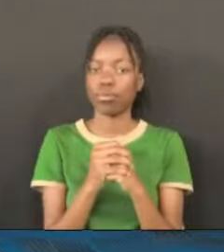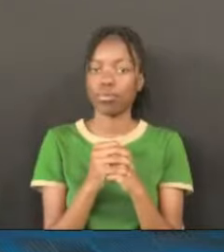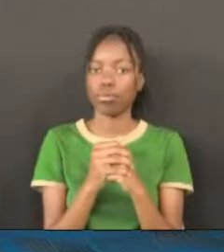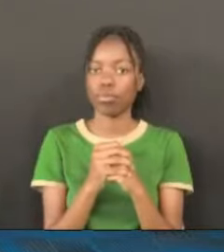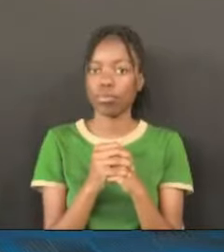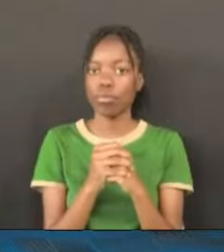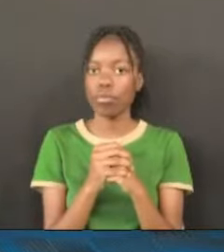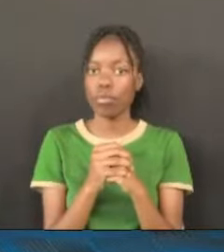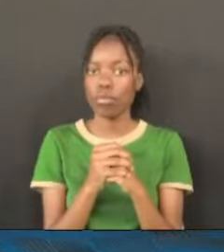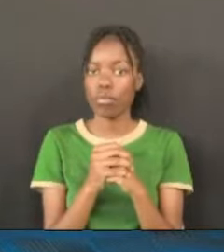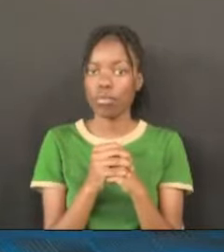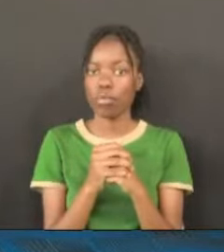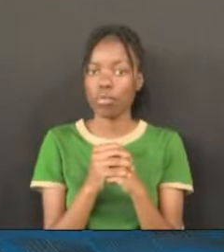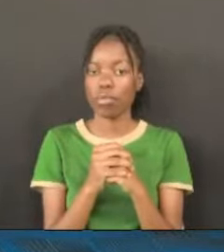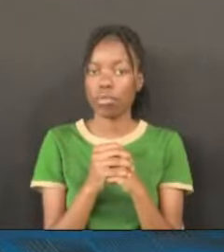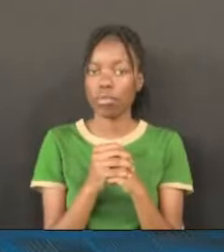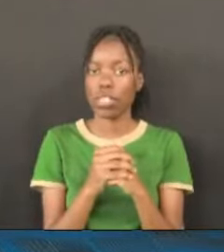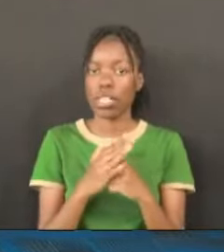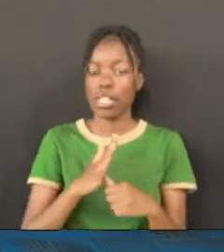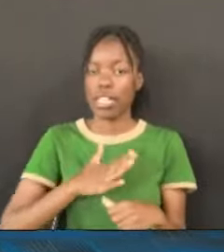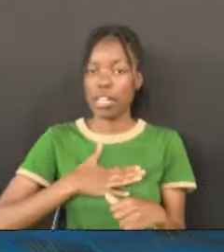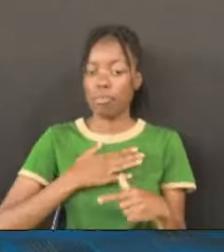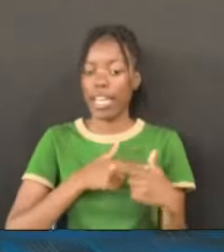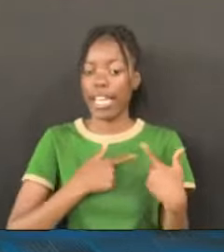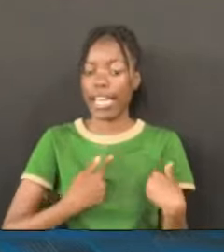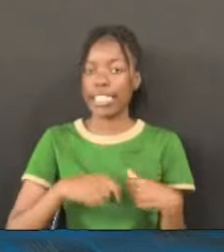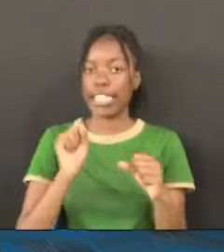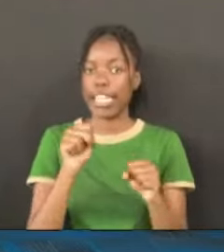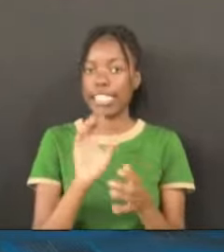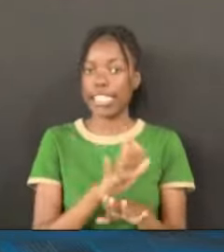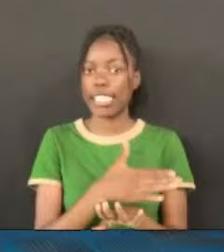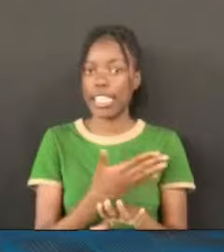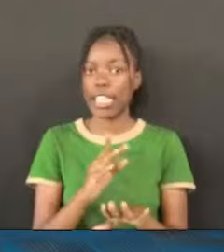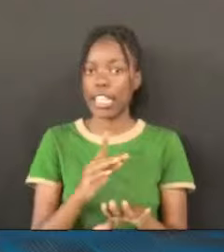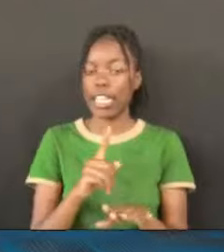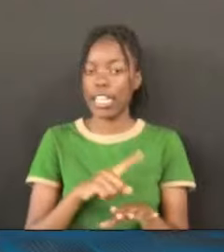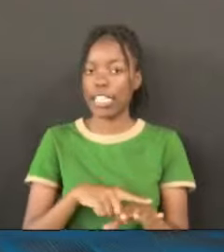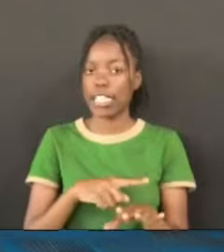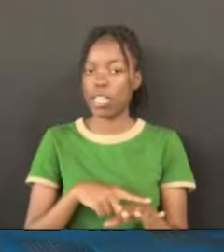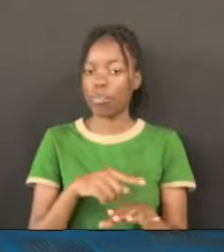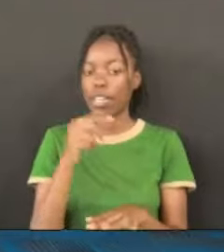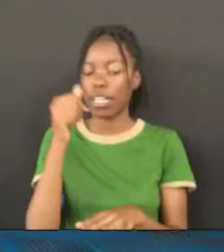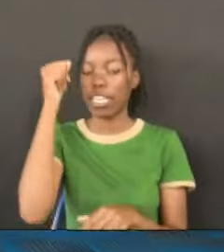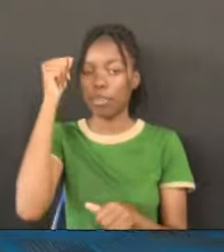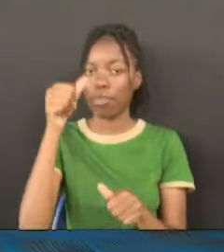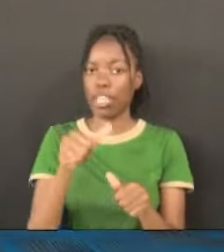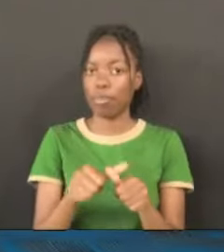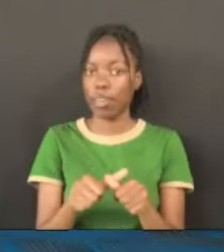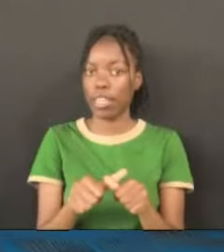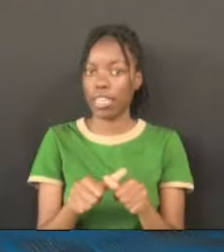My heart can sing when I pause to remember that a heartache here is what?